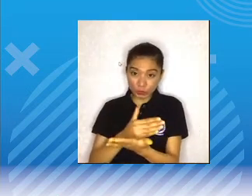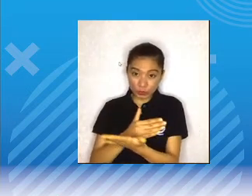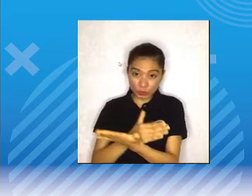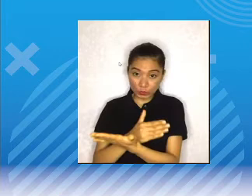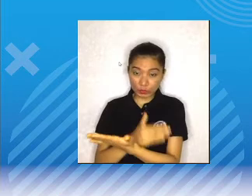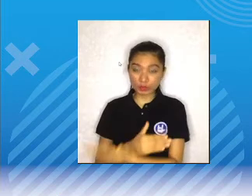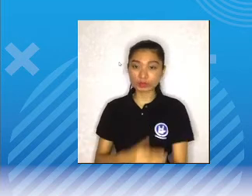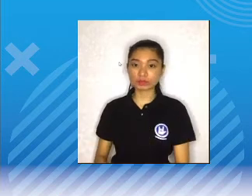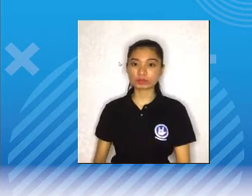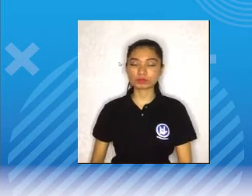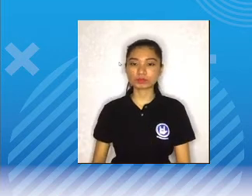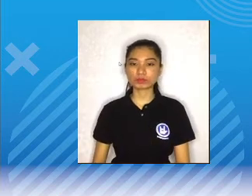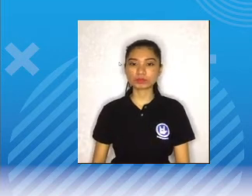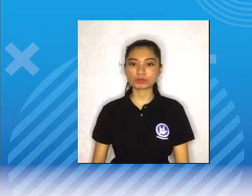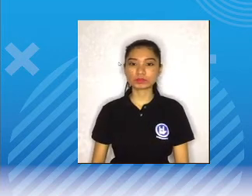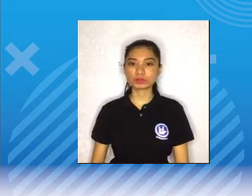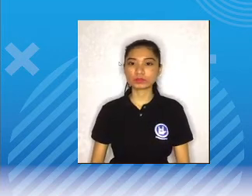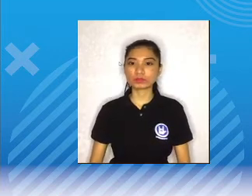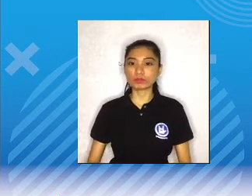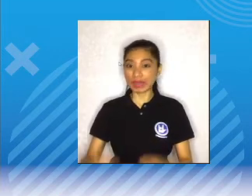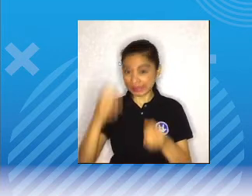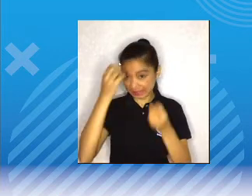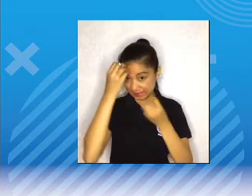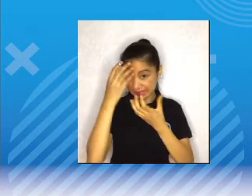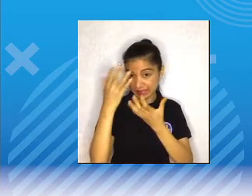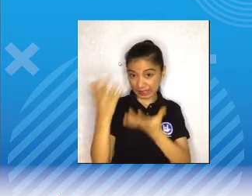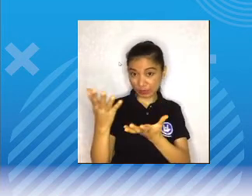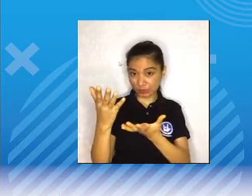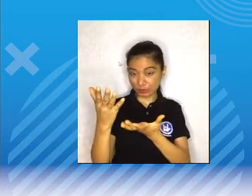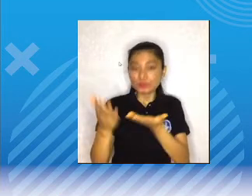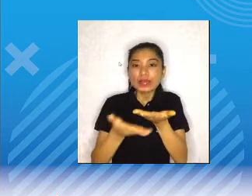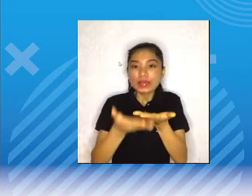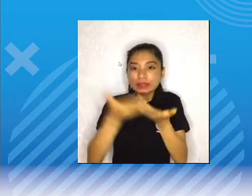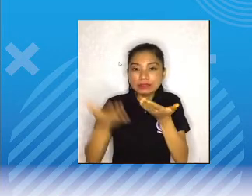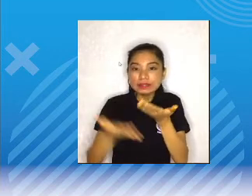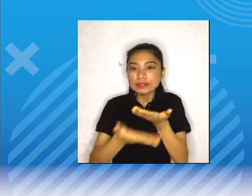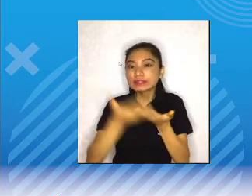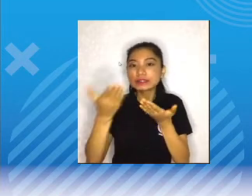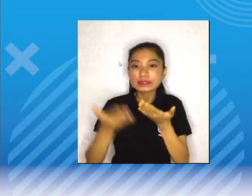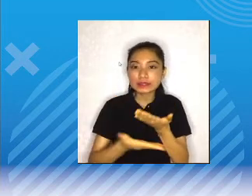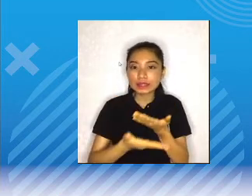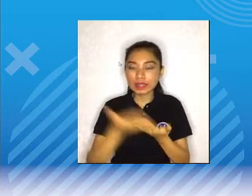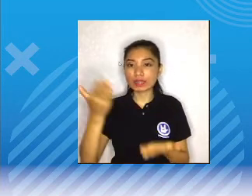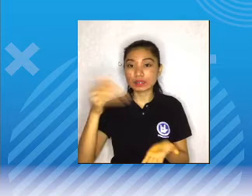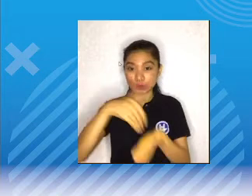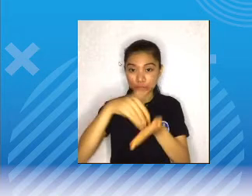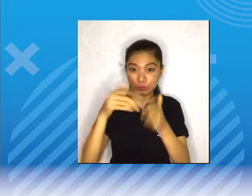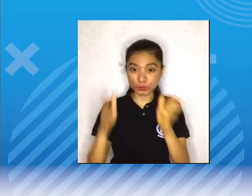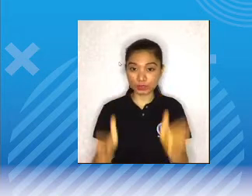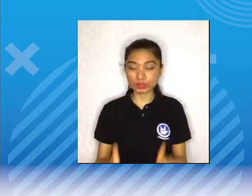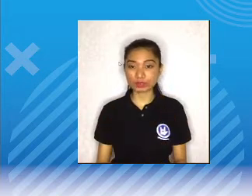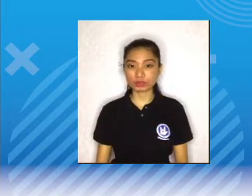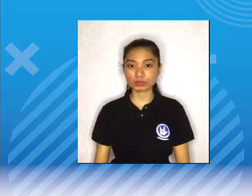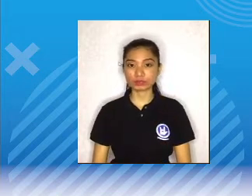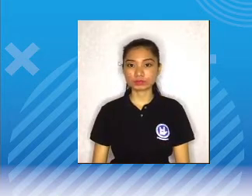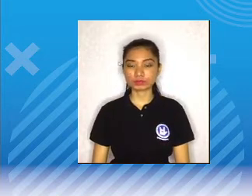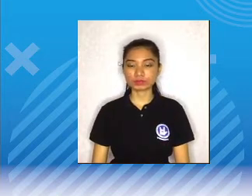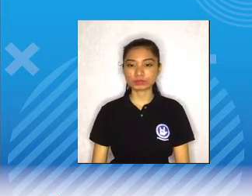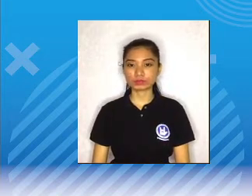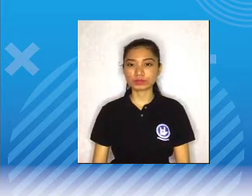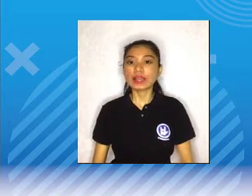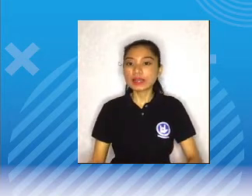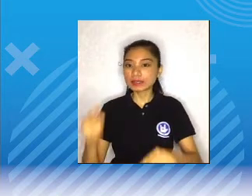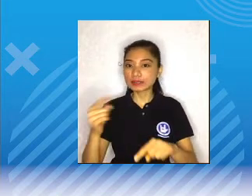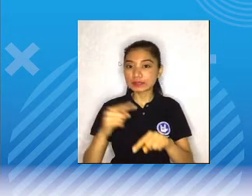mas madaling maintindihan ng mga bata. So we rely on chunks to help with our memory